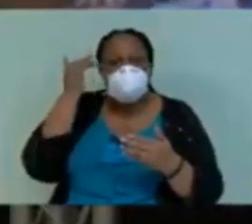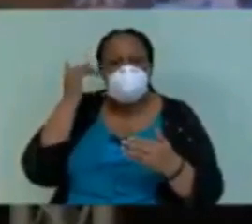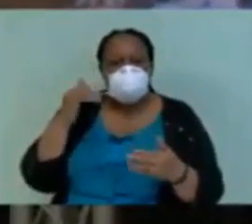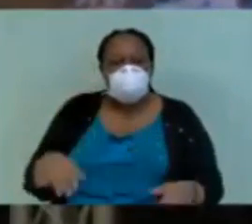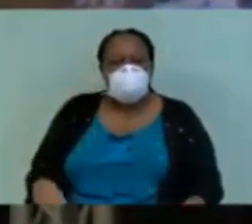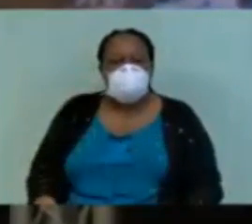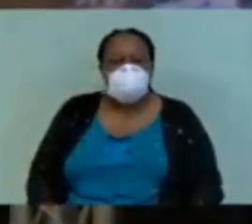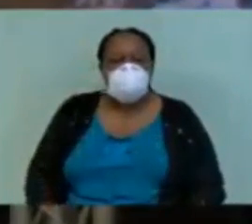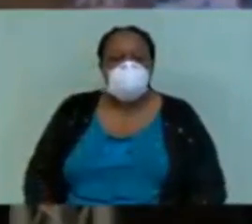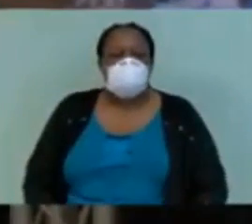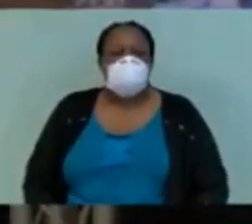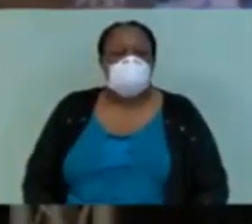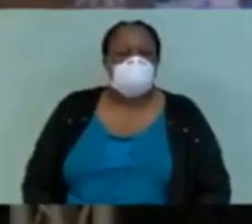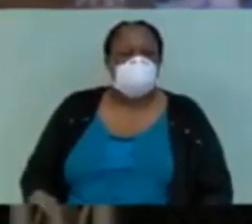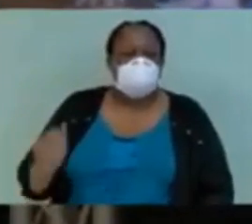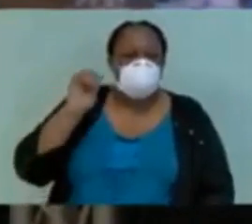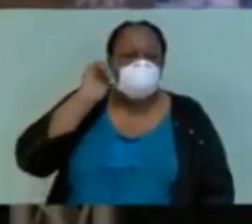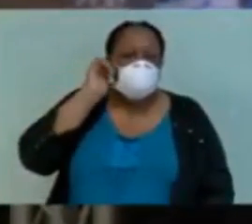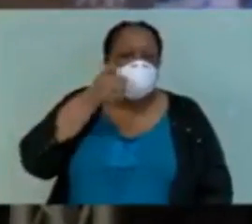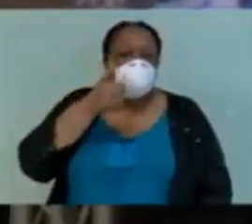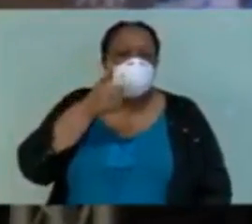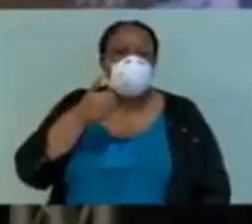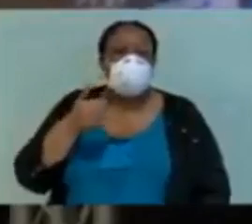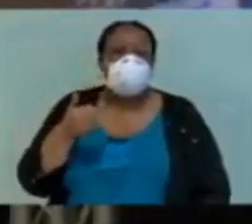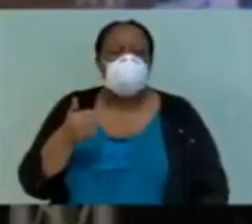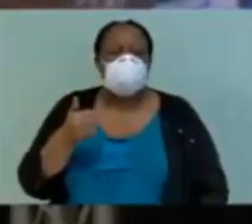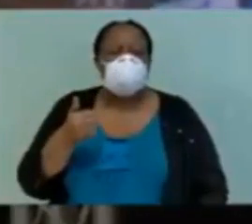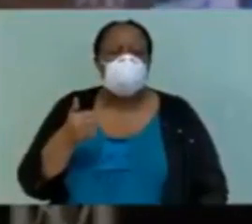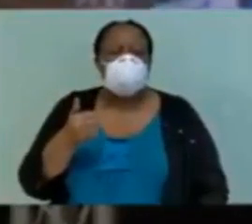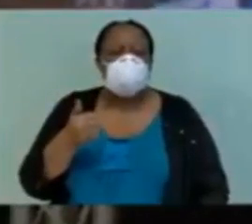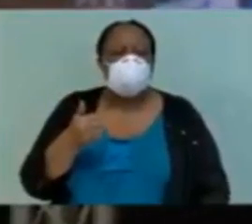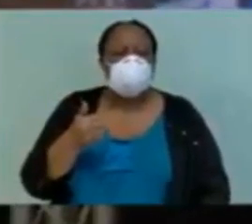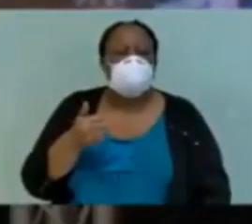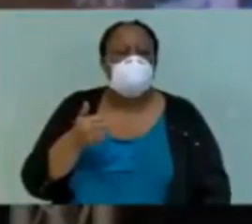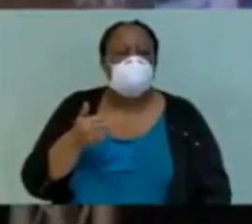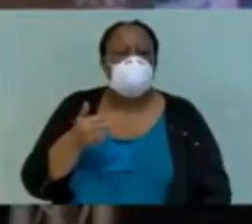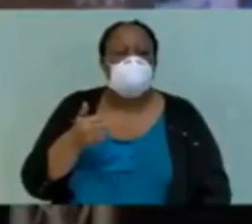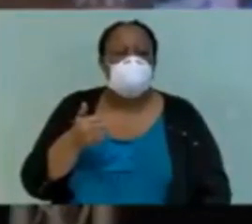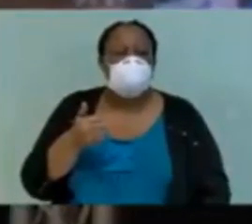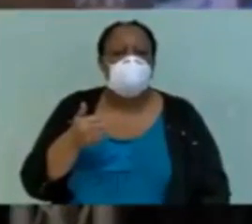Austin Julius, General Manager.